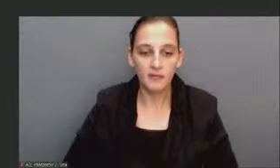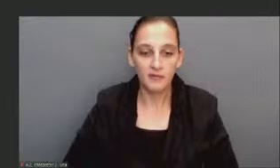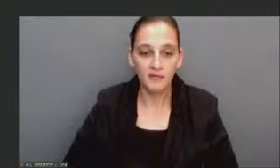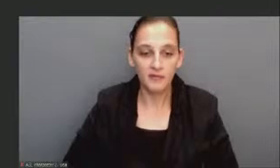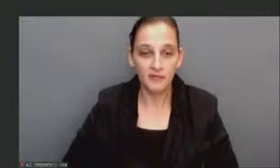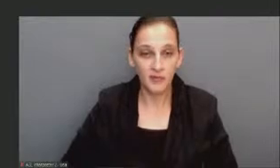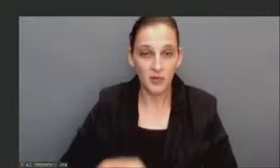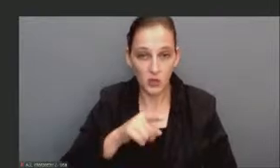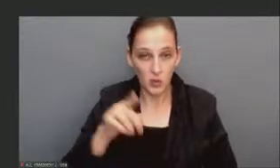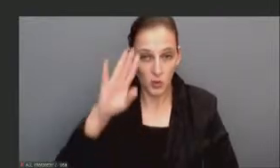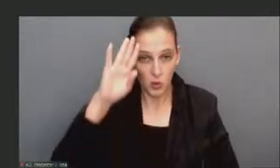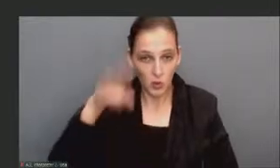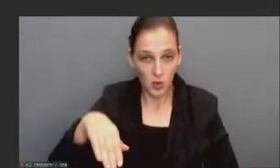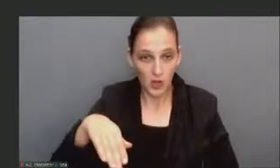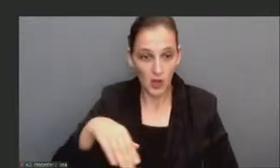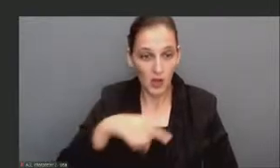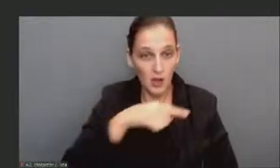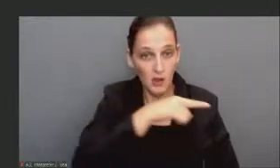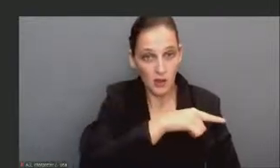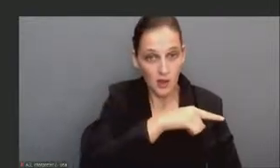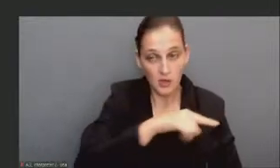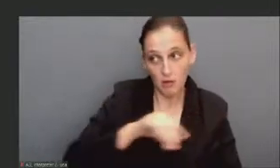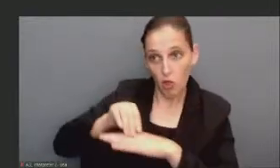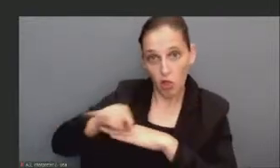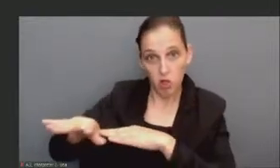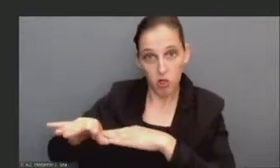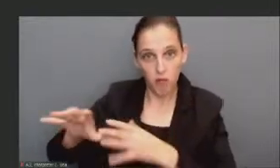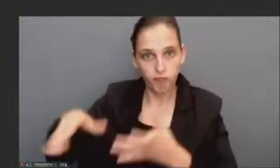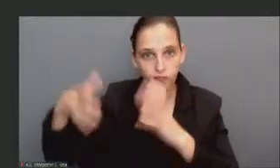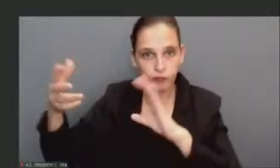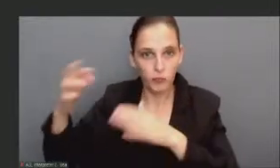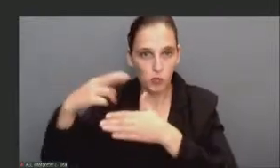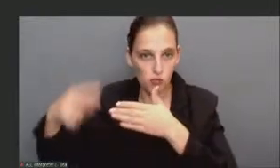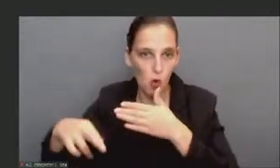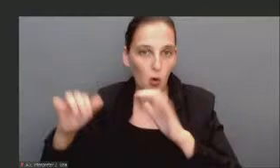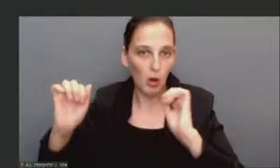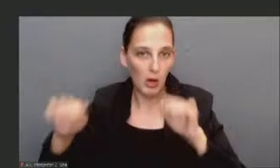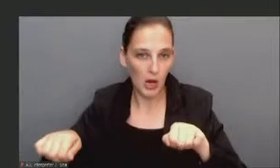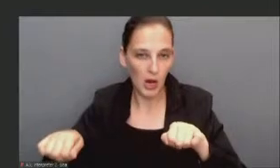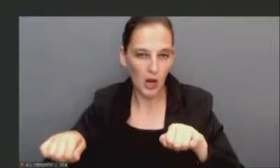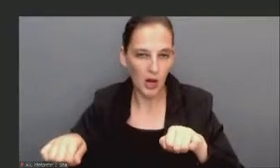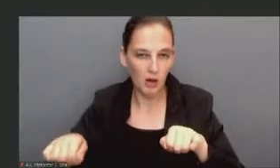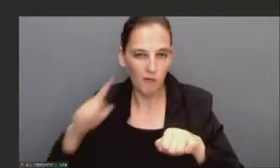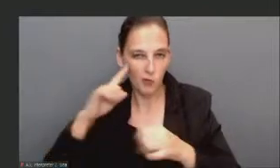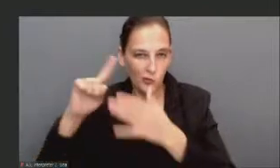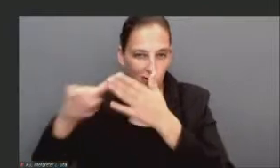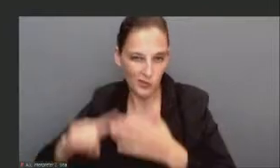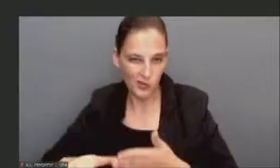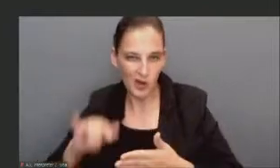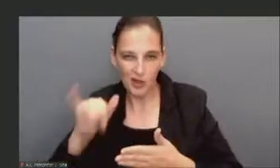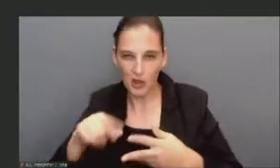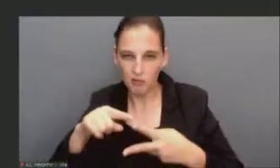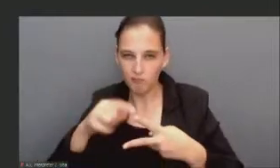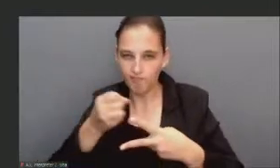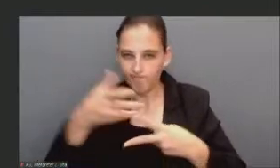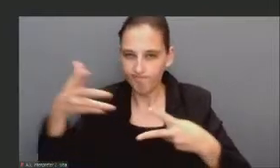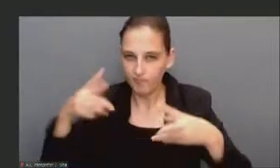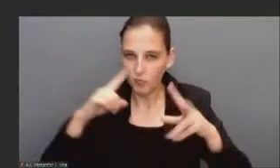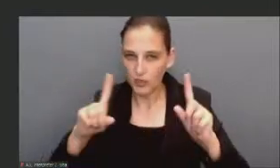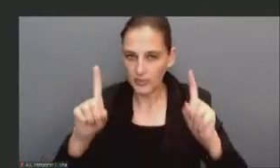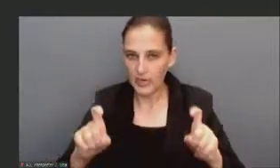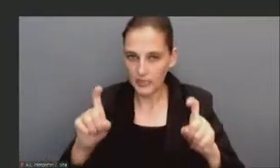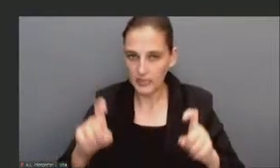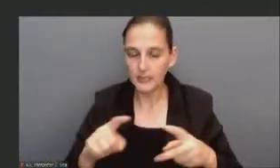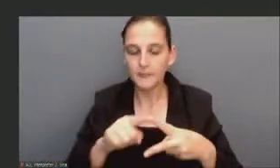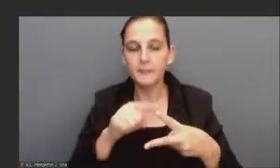or the relevance of the results of the research. So that's the aspect of the testing issue I wanted to amplify. And then just